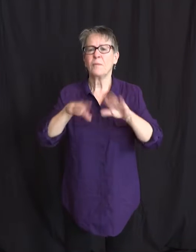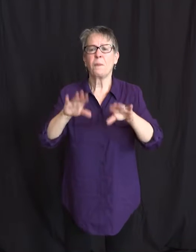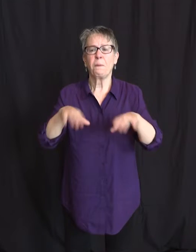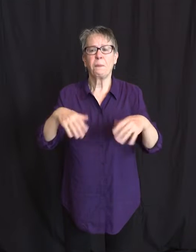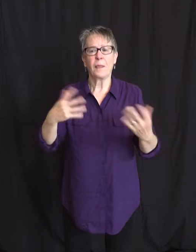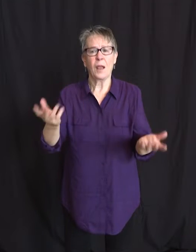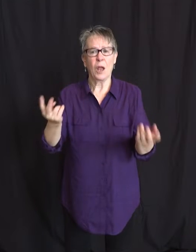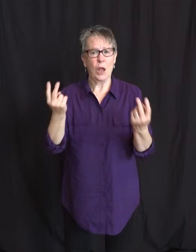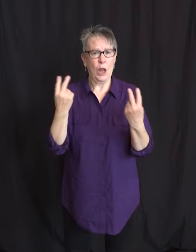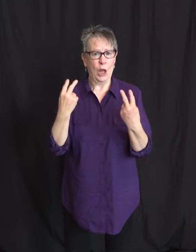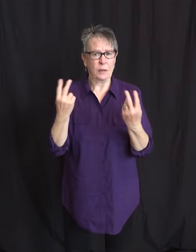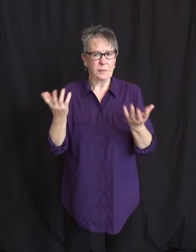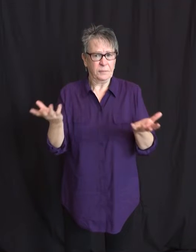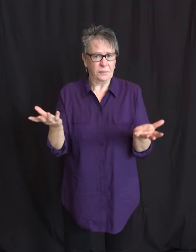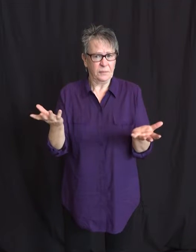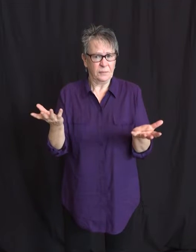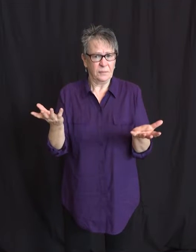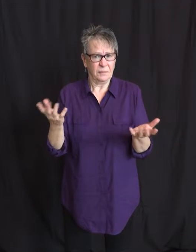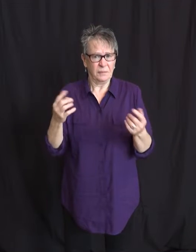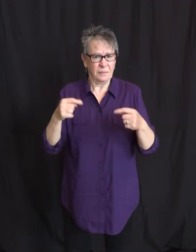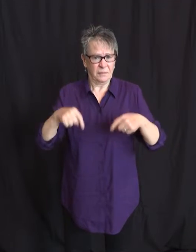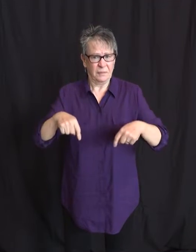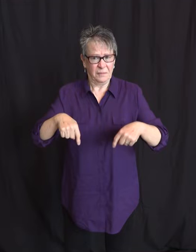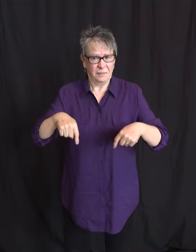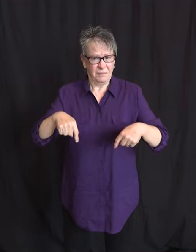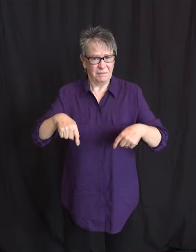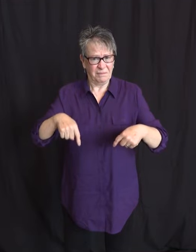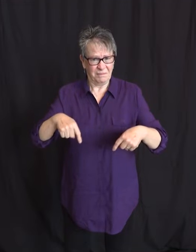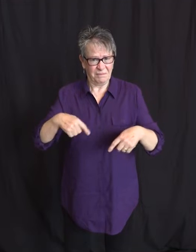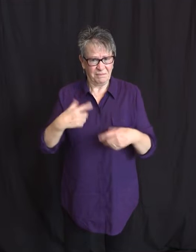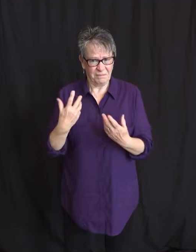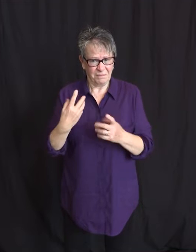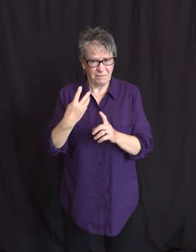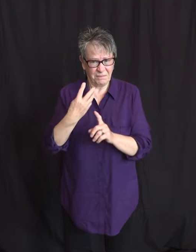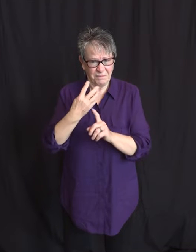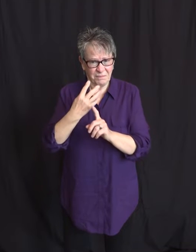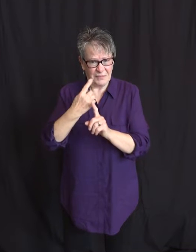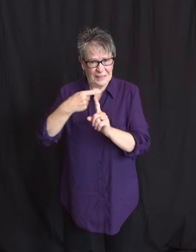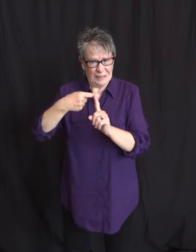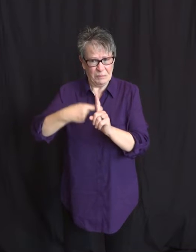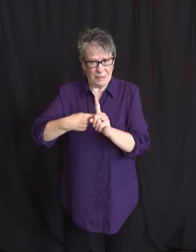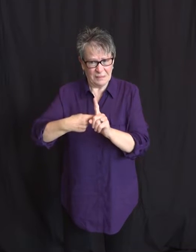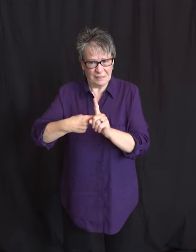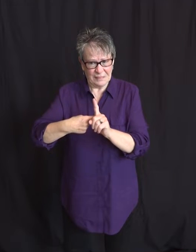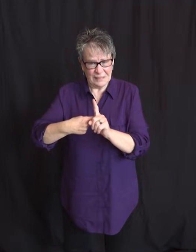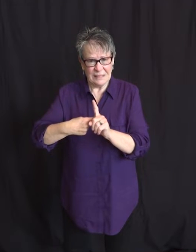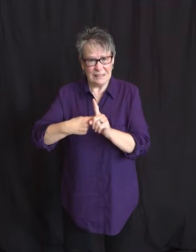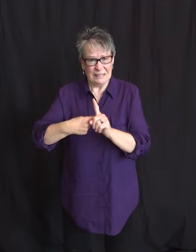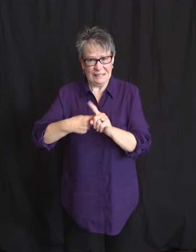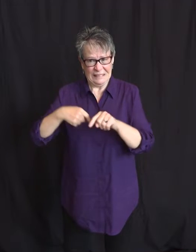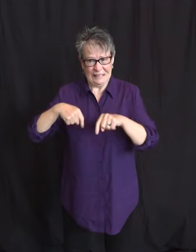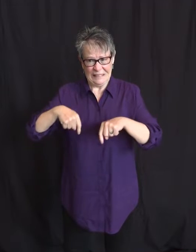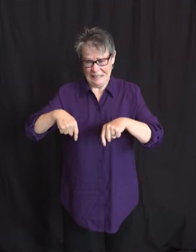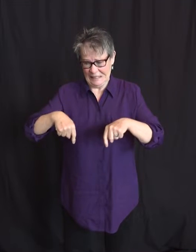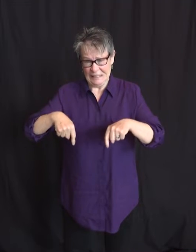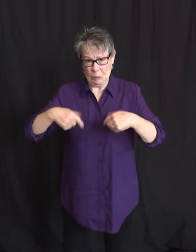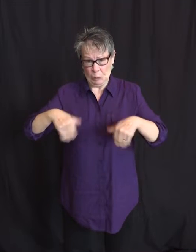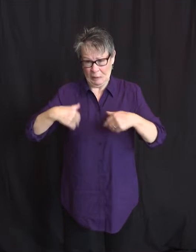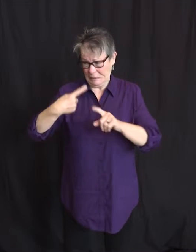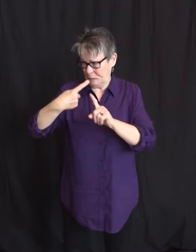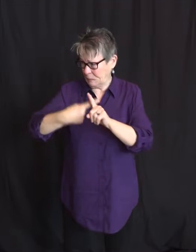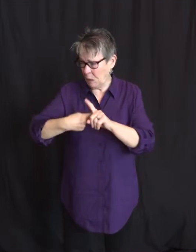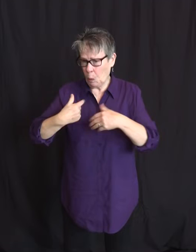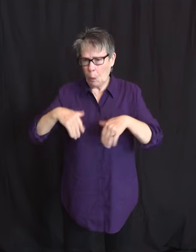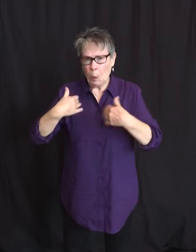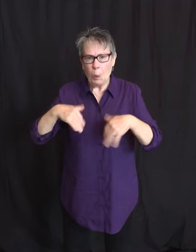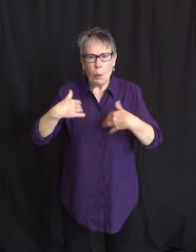month of what I think is the most extraordinary collective effort that Americans have undertaken against a